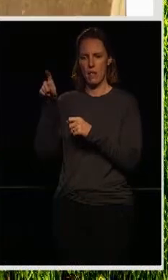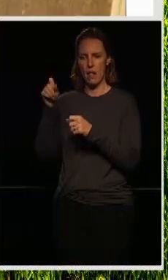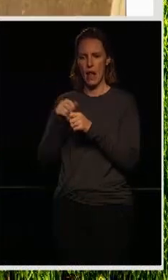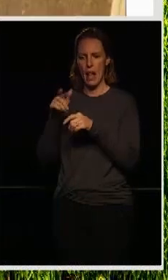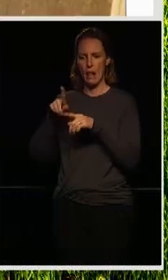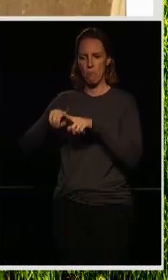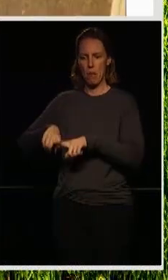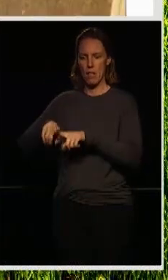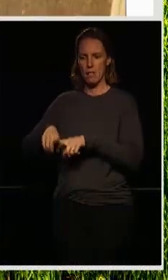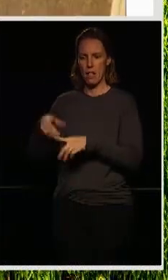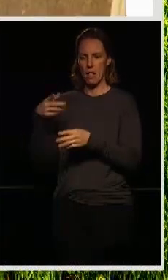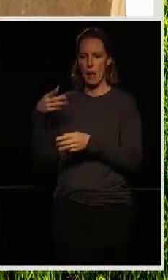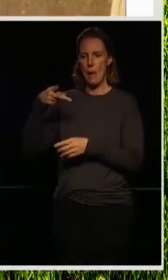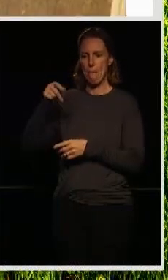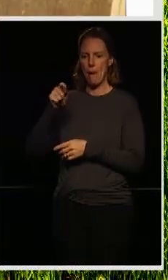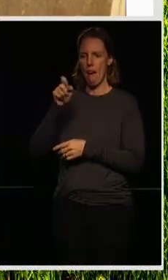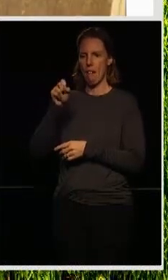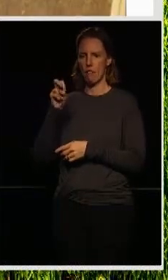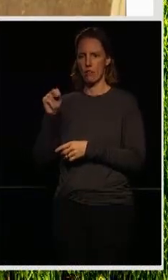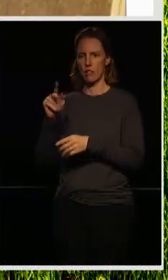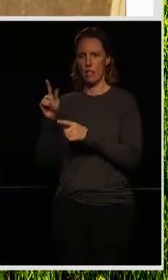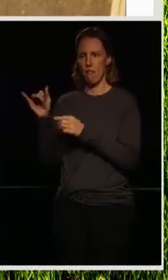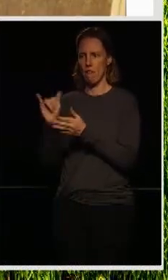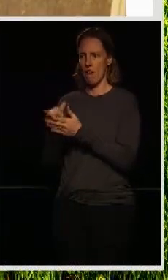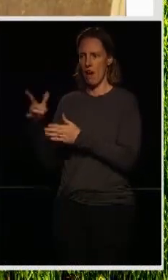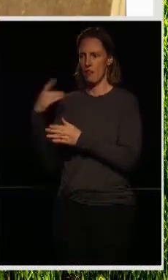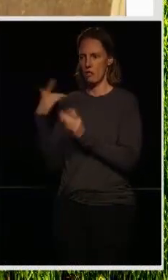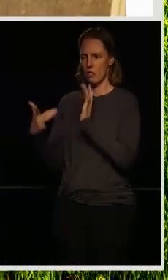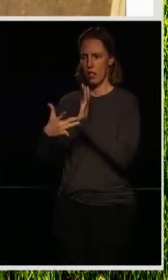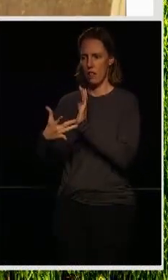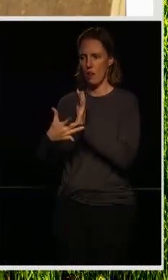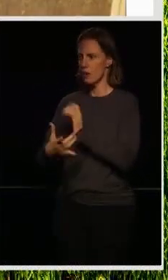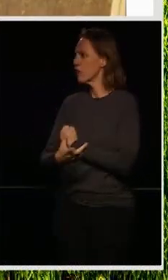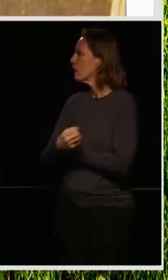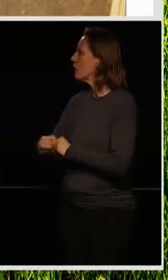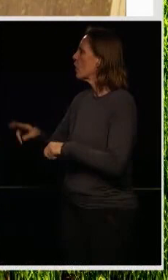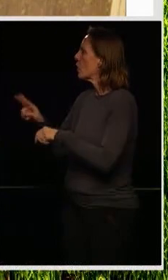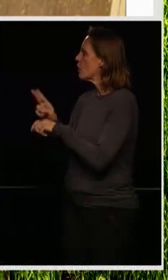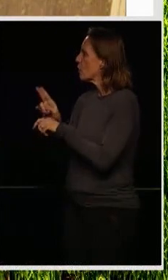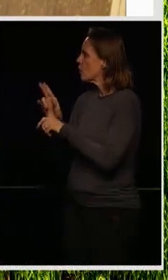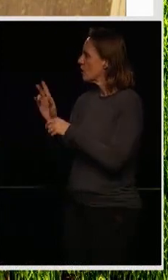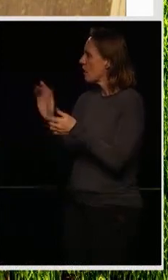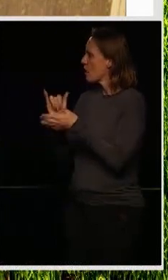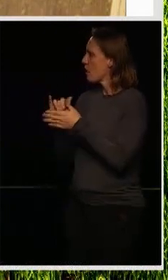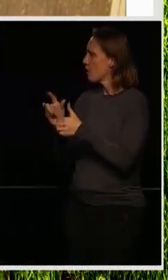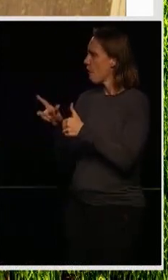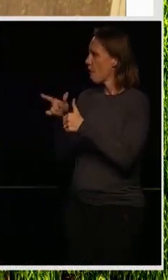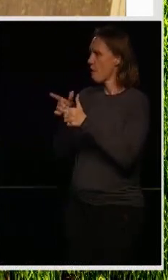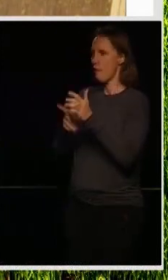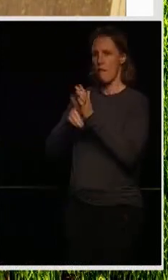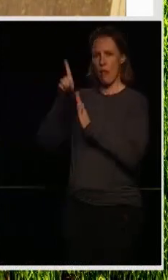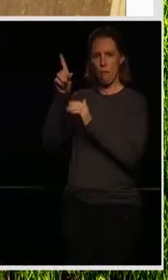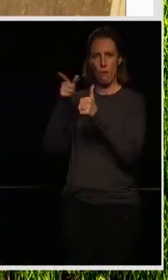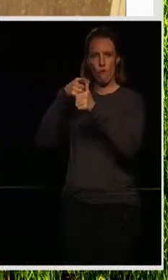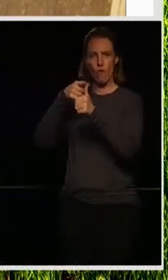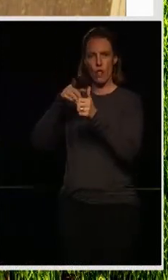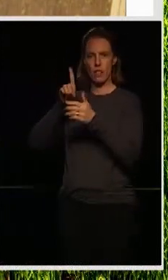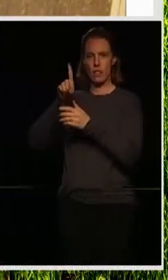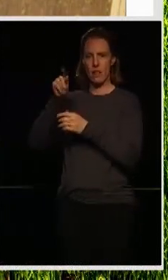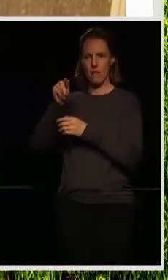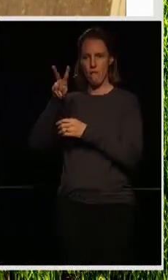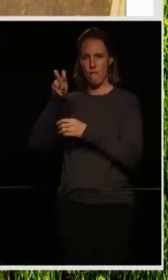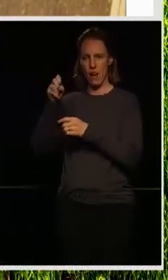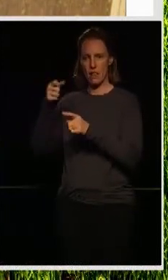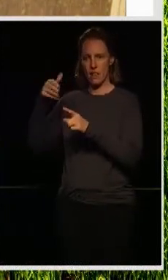technology. Using that technology, our team was able to develop the first device in the world able to move